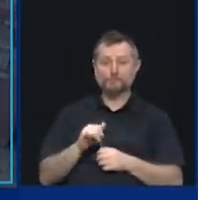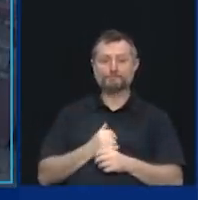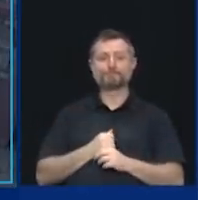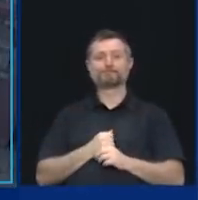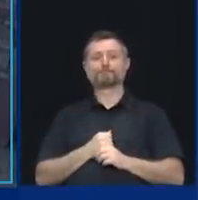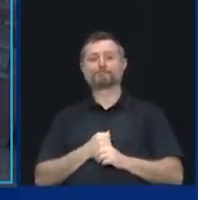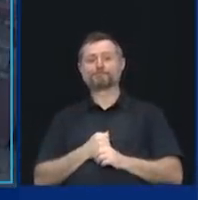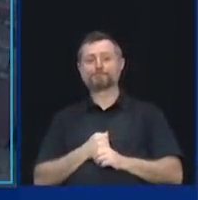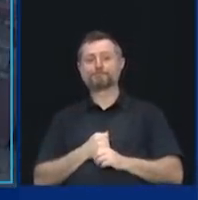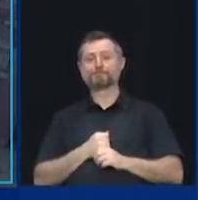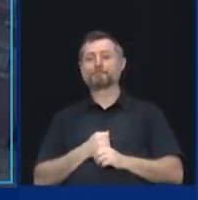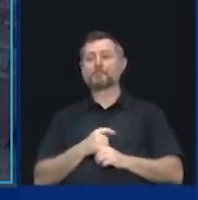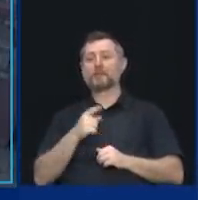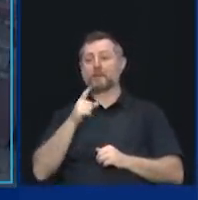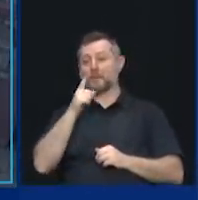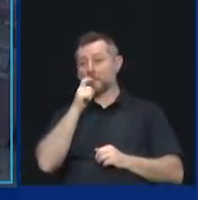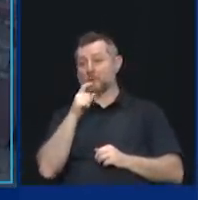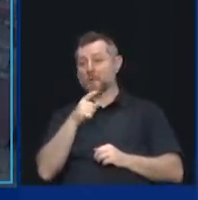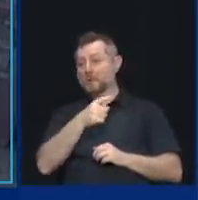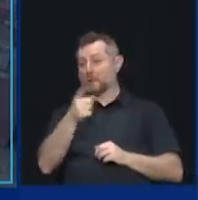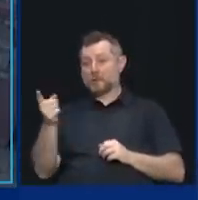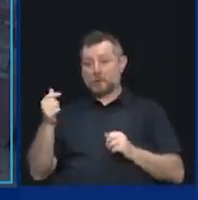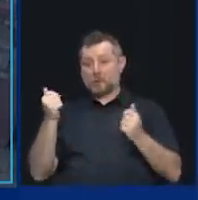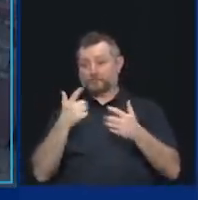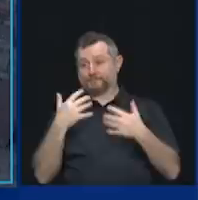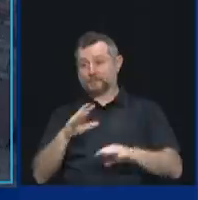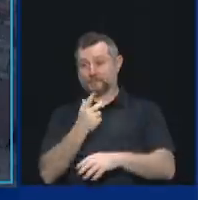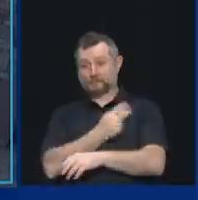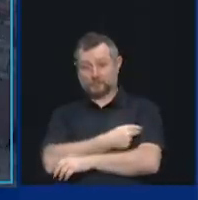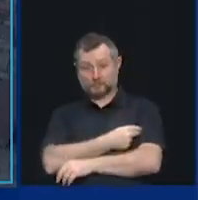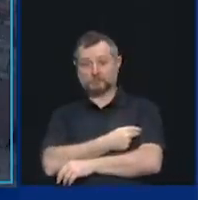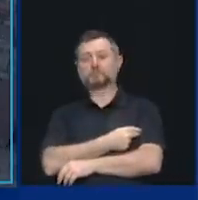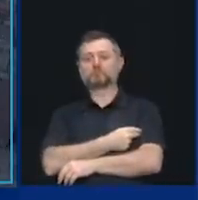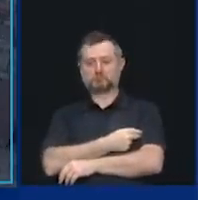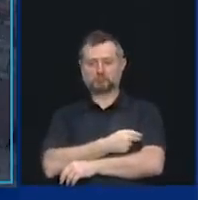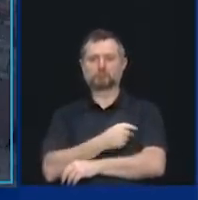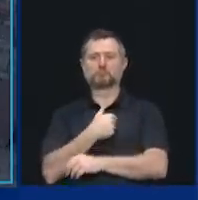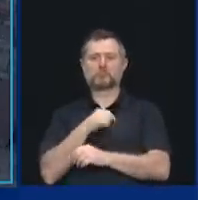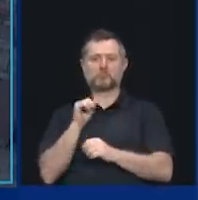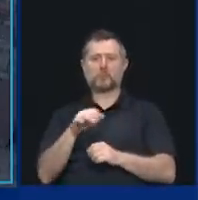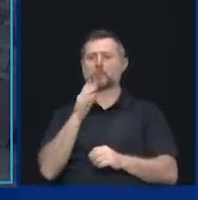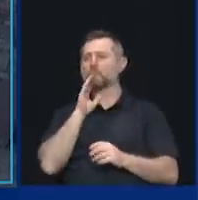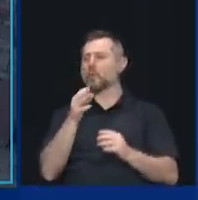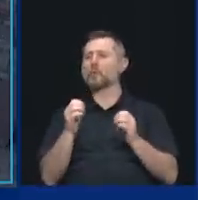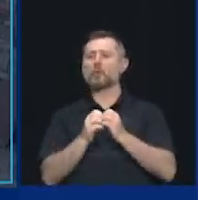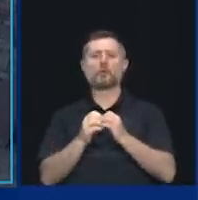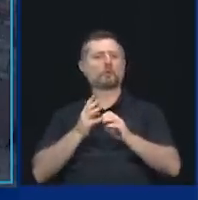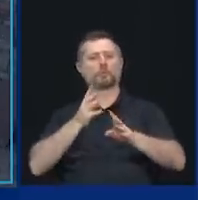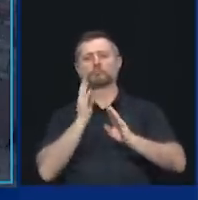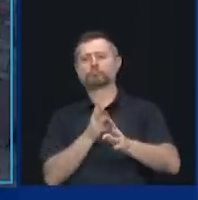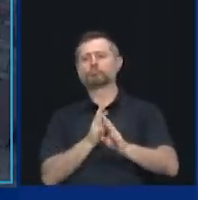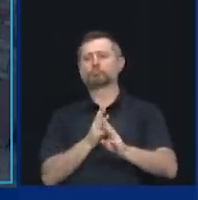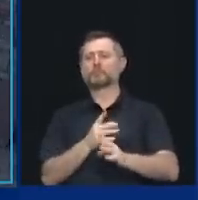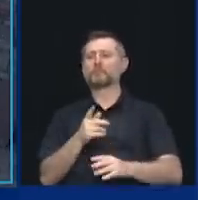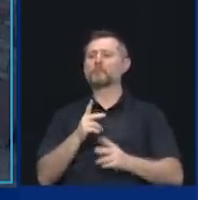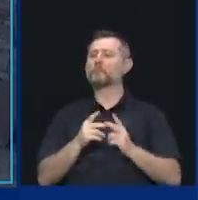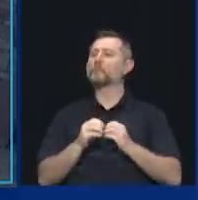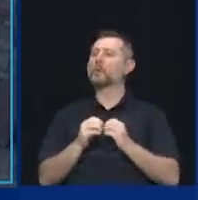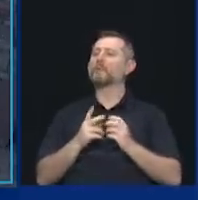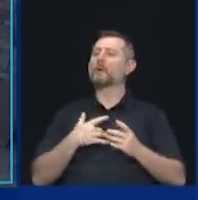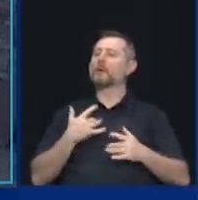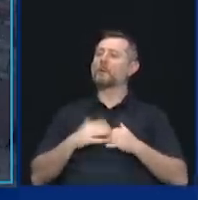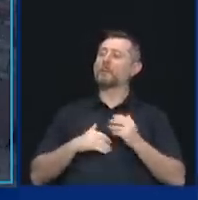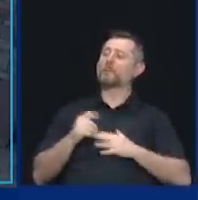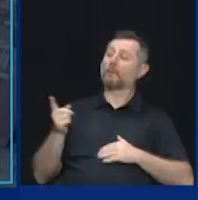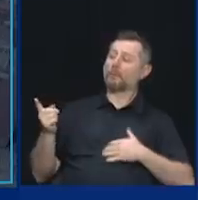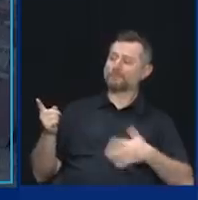know everybody there is vaccinated, which I believe is going to increase attendance because people will feel more comfortable. And then they're going